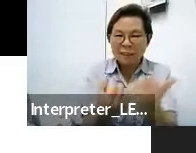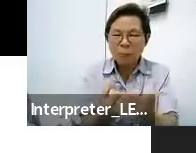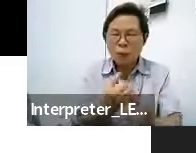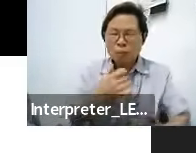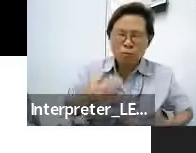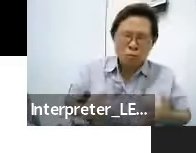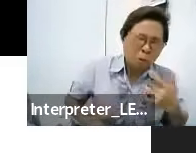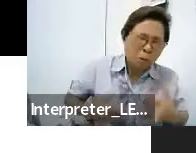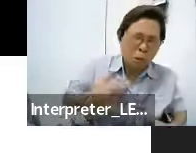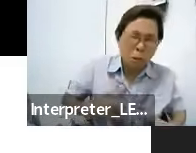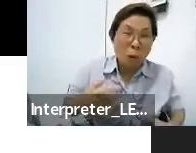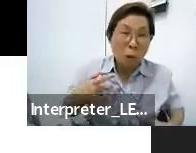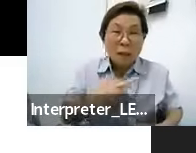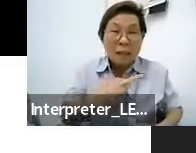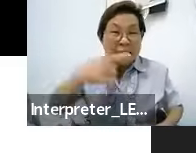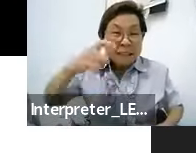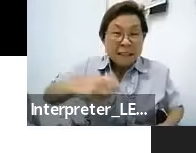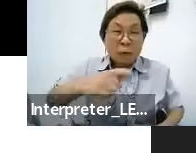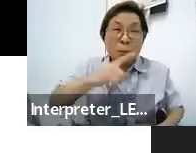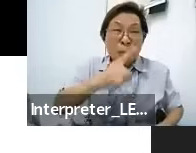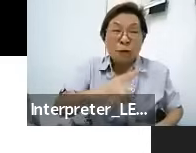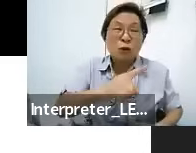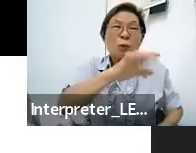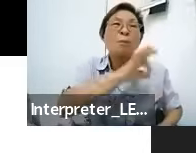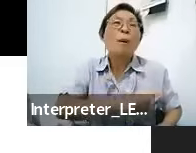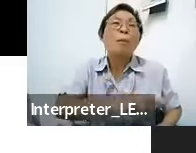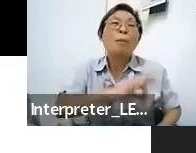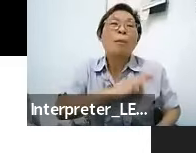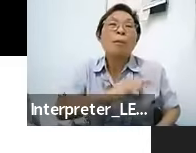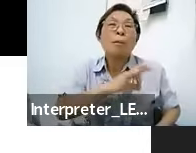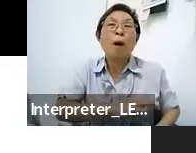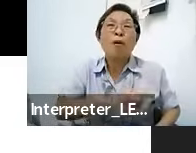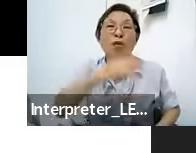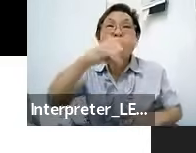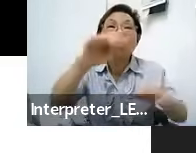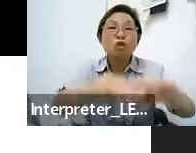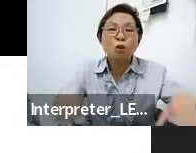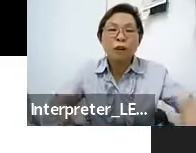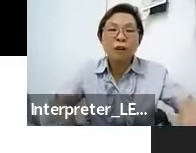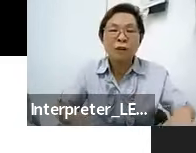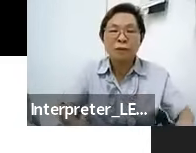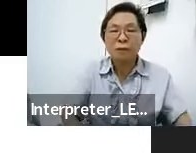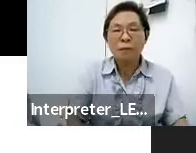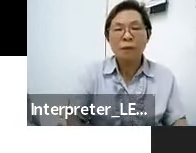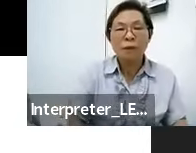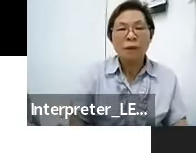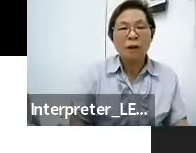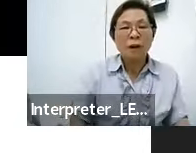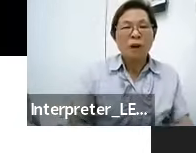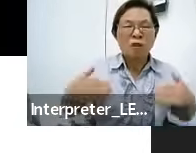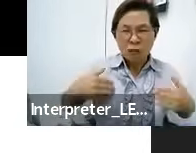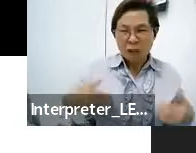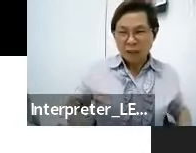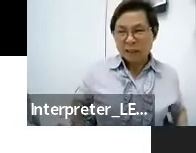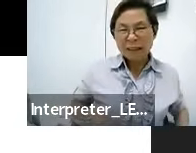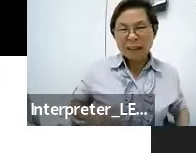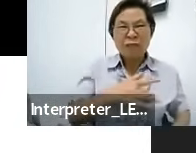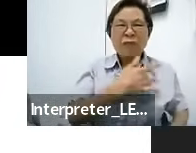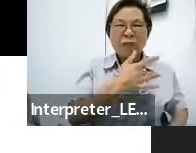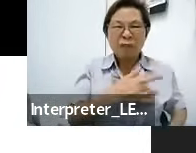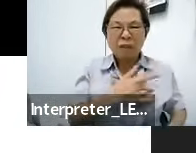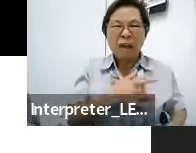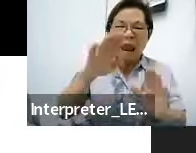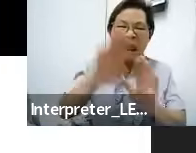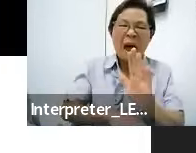We need to make sure we give them the benefit and support which they can have. Physical sensory, less noise interaction because